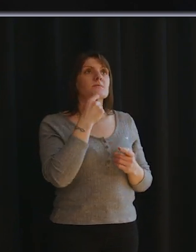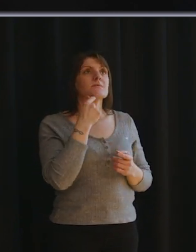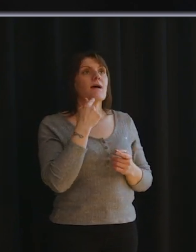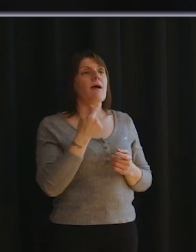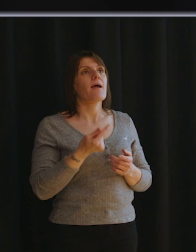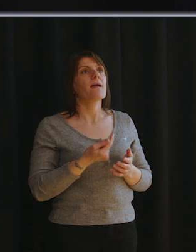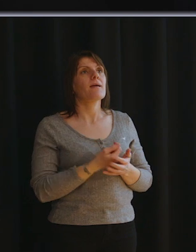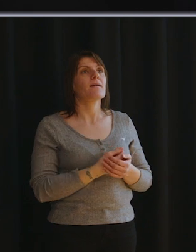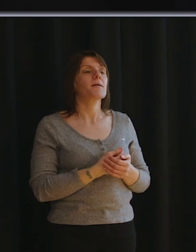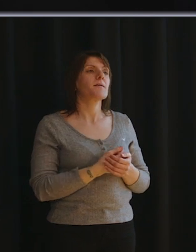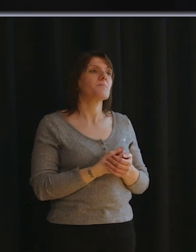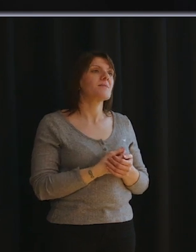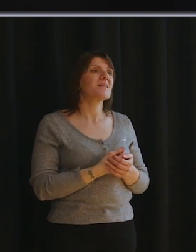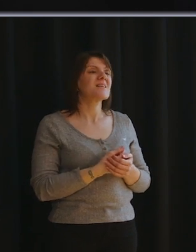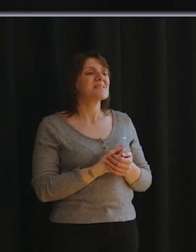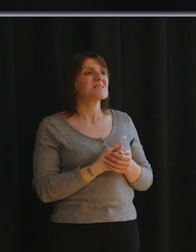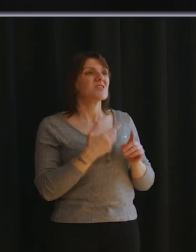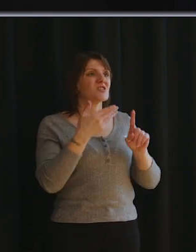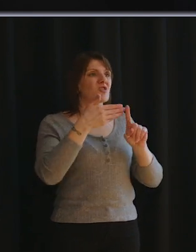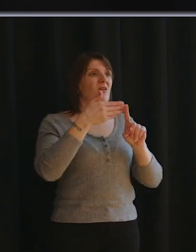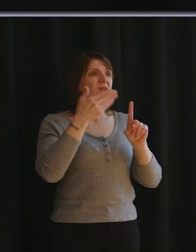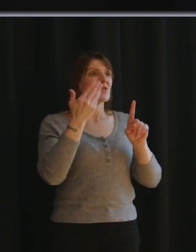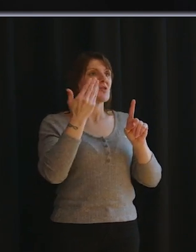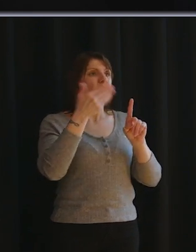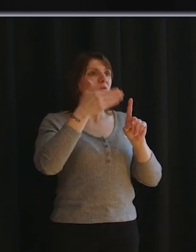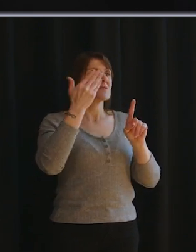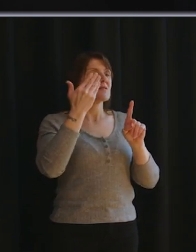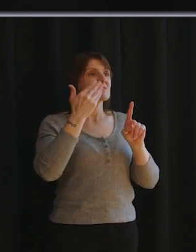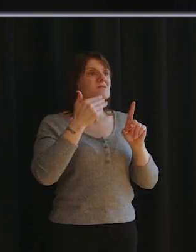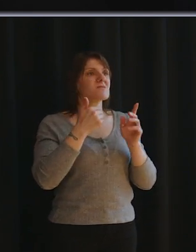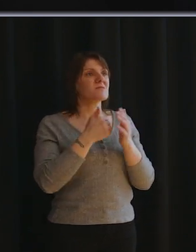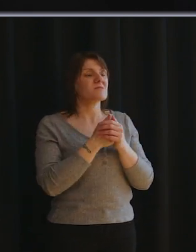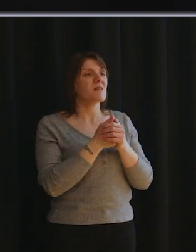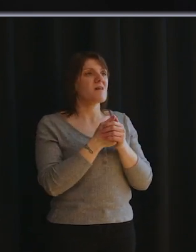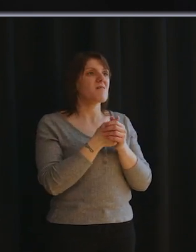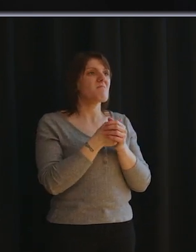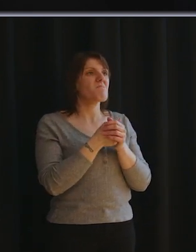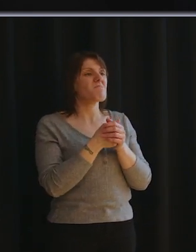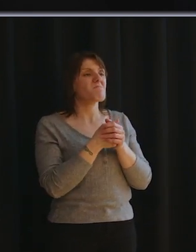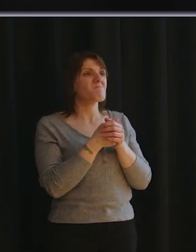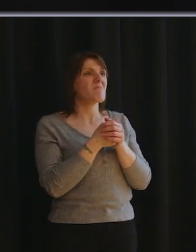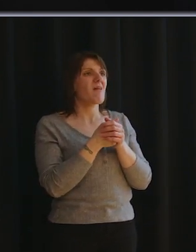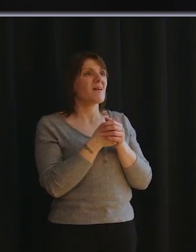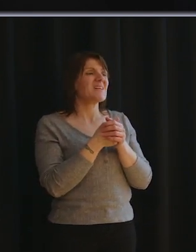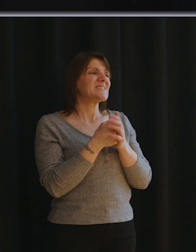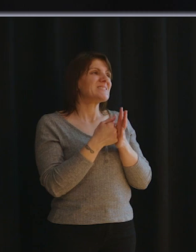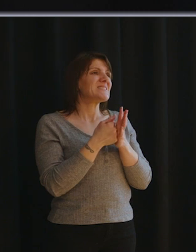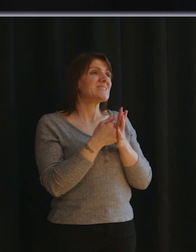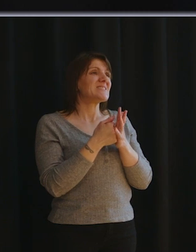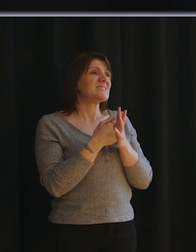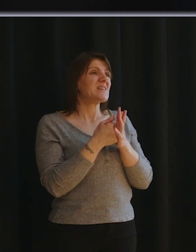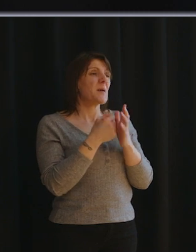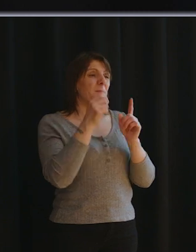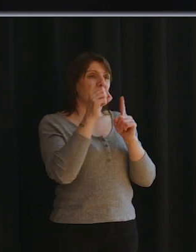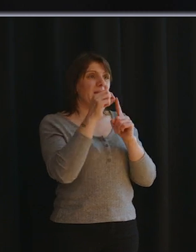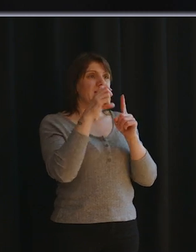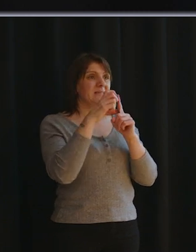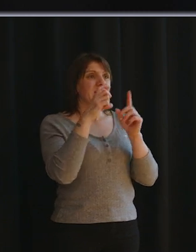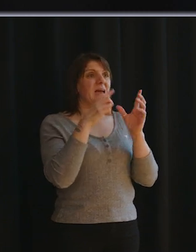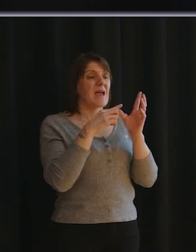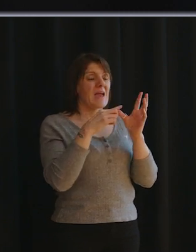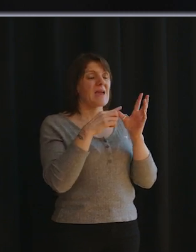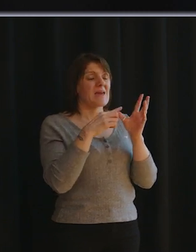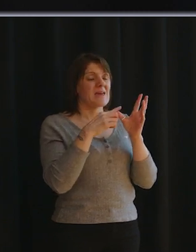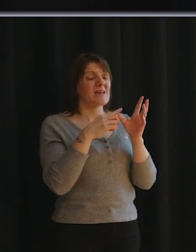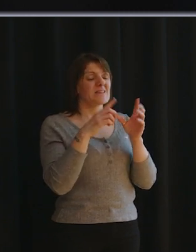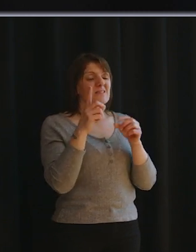DSM-5 diagnosis, psychological diagnosis, it puts PDA under that umbrella